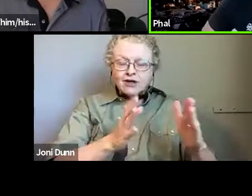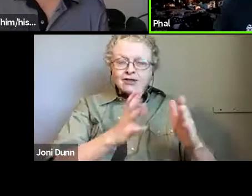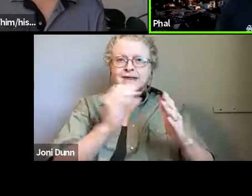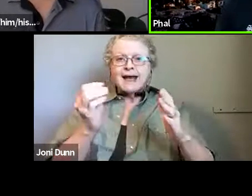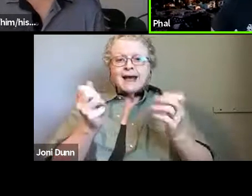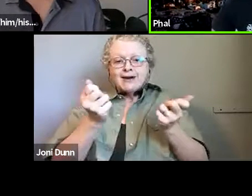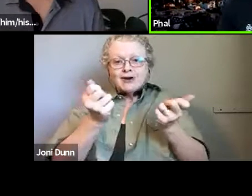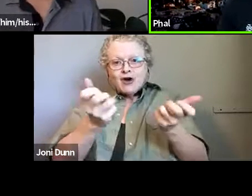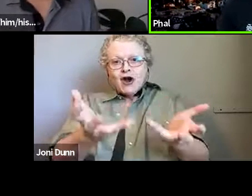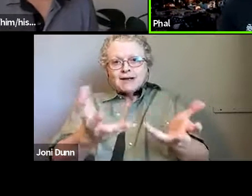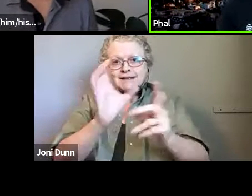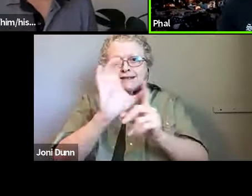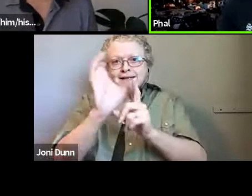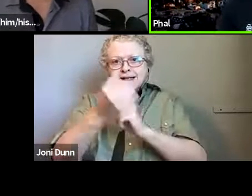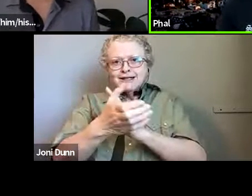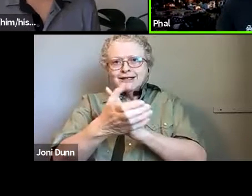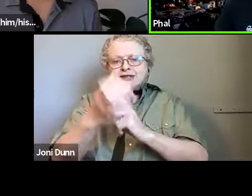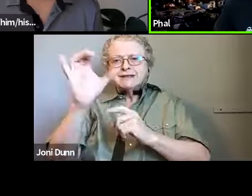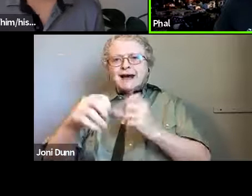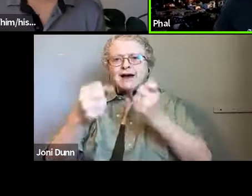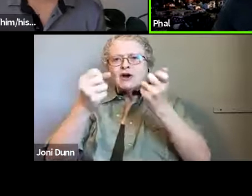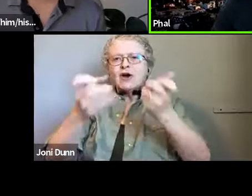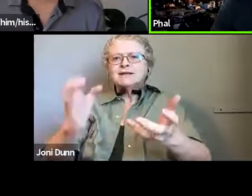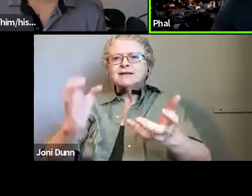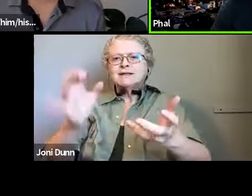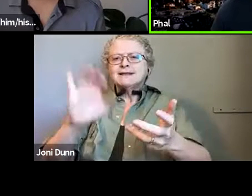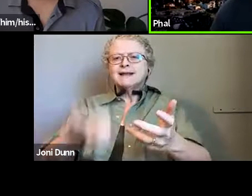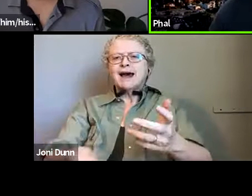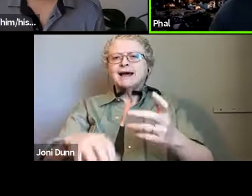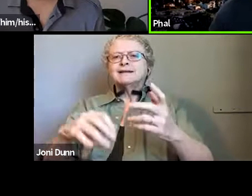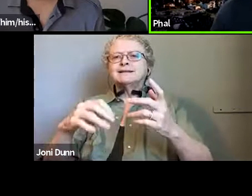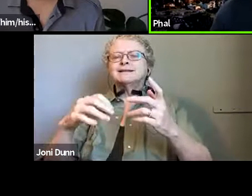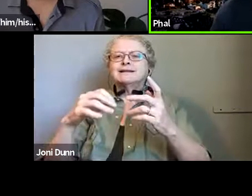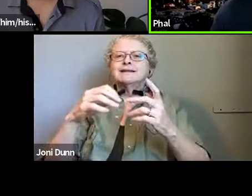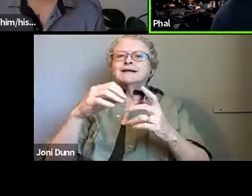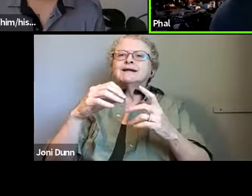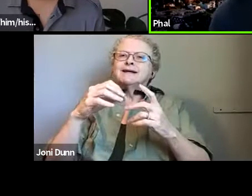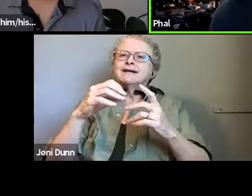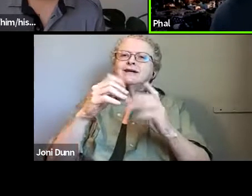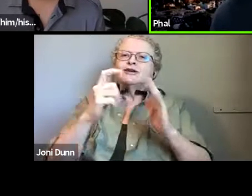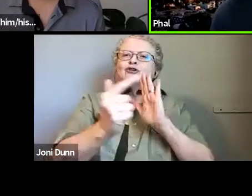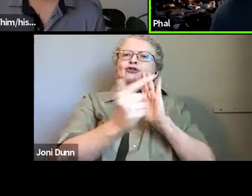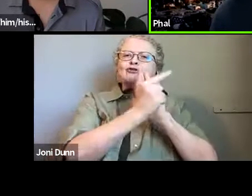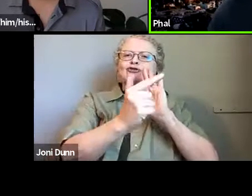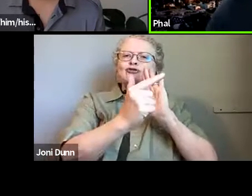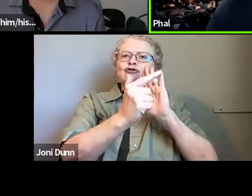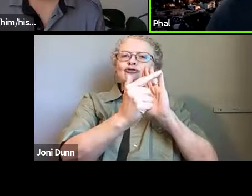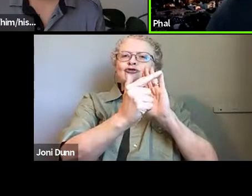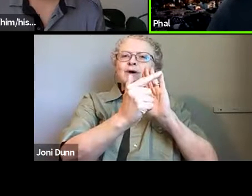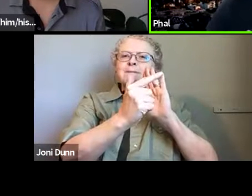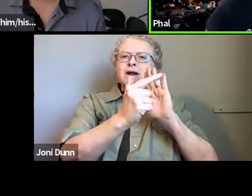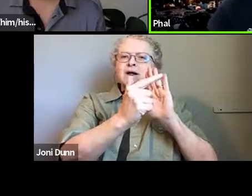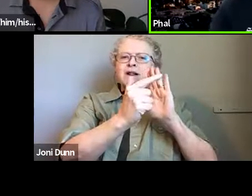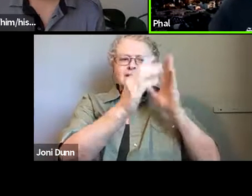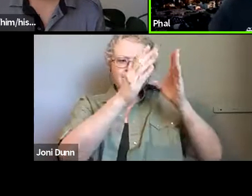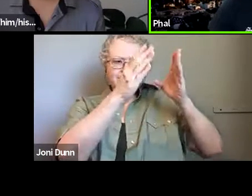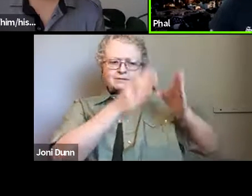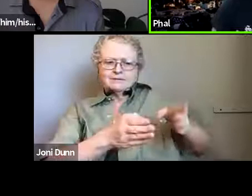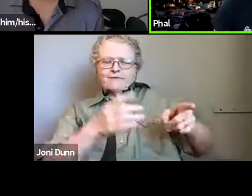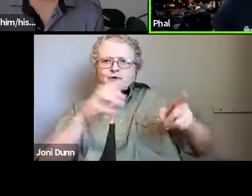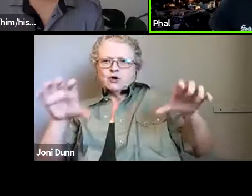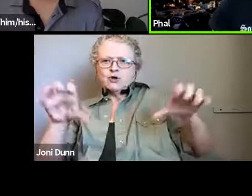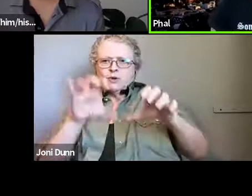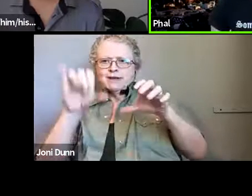So I want us to really understand that society prepares the conditions for crimes to occur, and then we label somebody a criminal for doing that act, right? That's what society